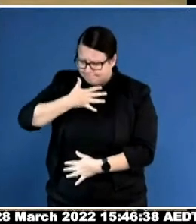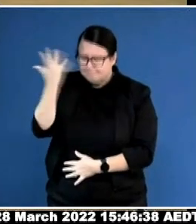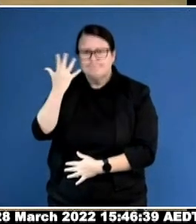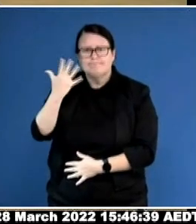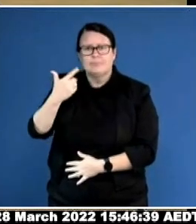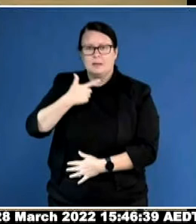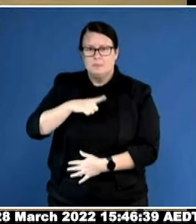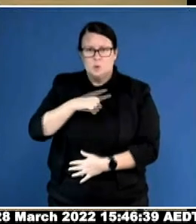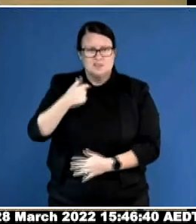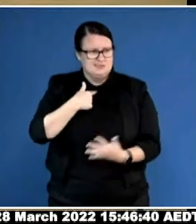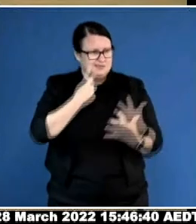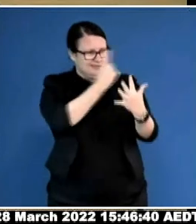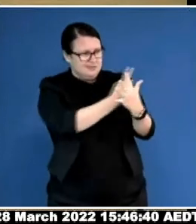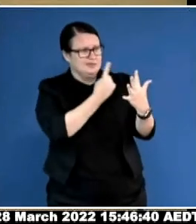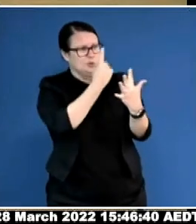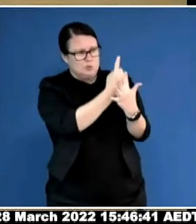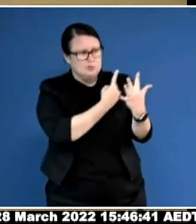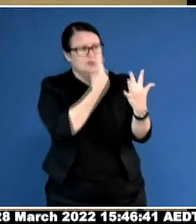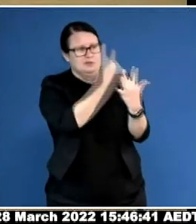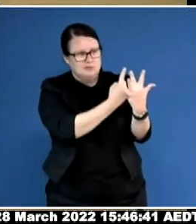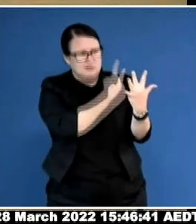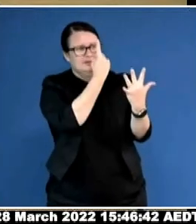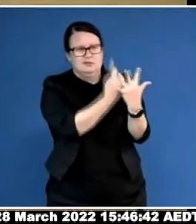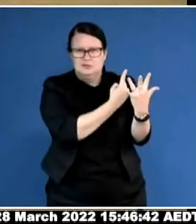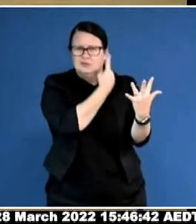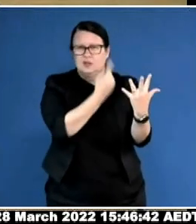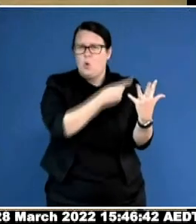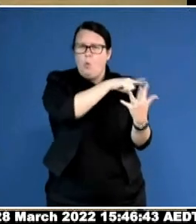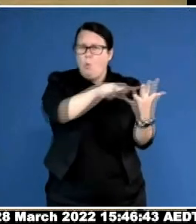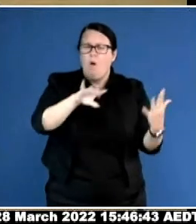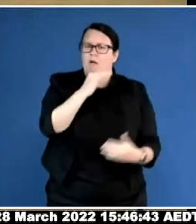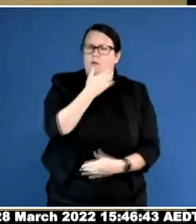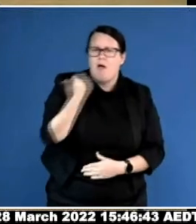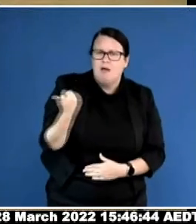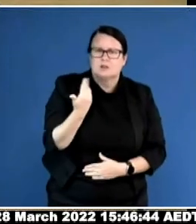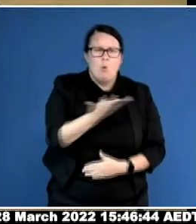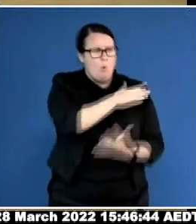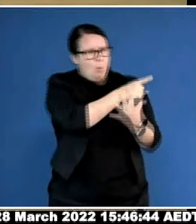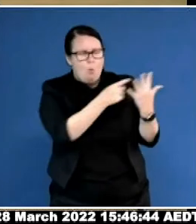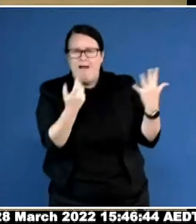relationships with guys that weren't very nice people and had problems themselves.